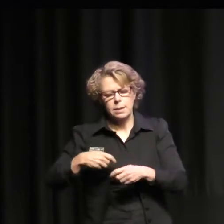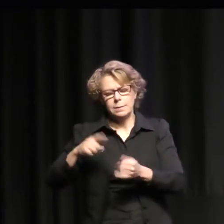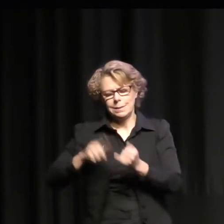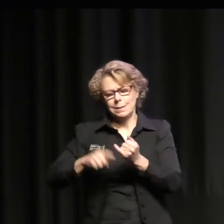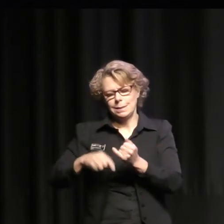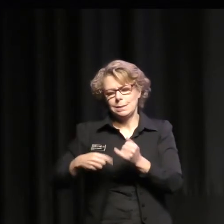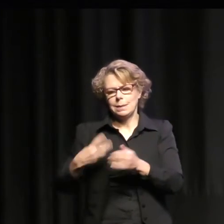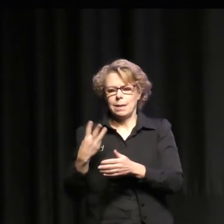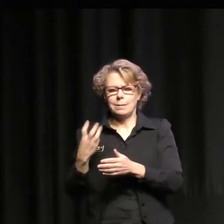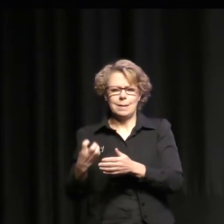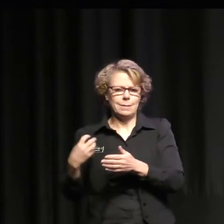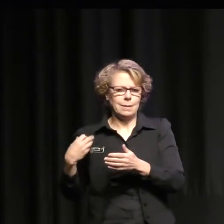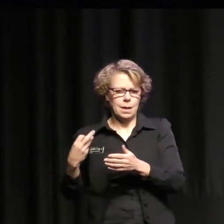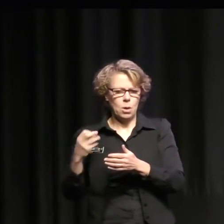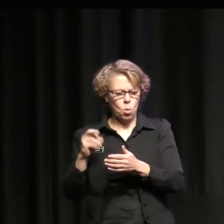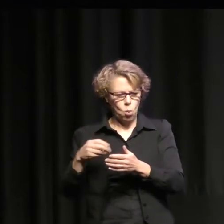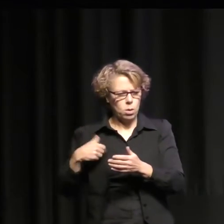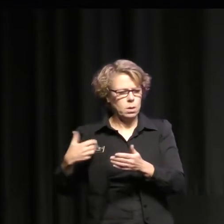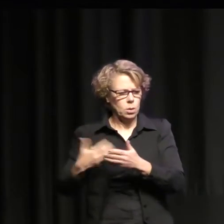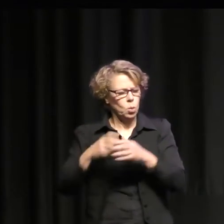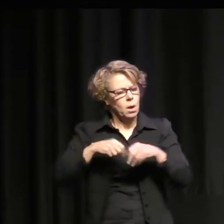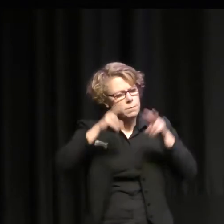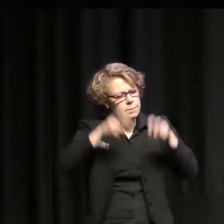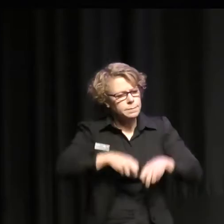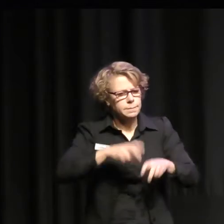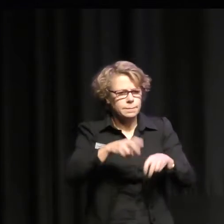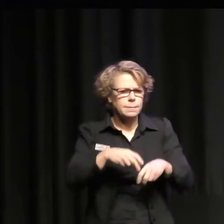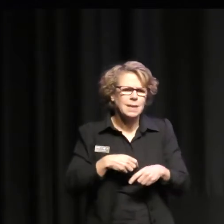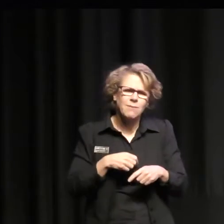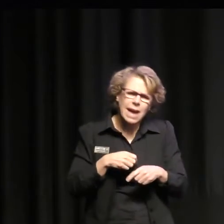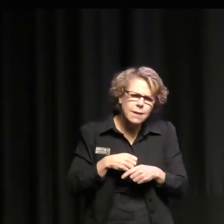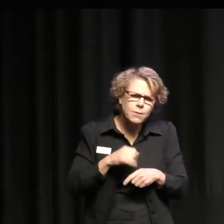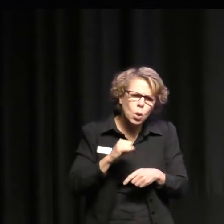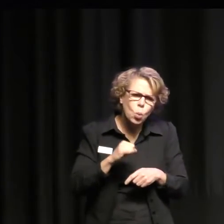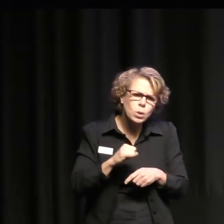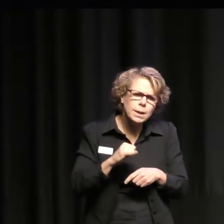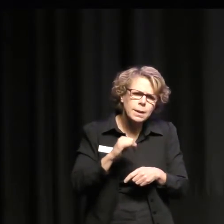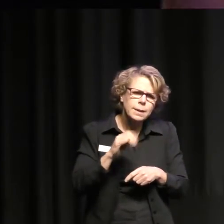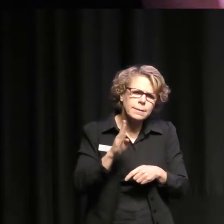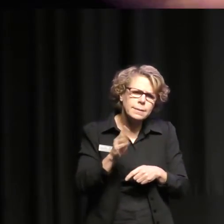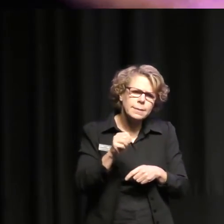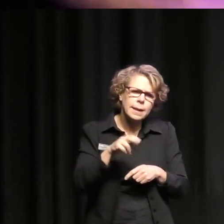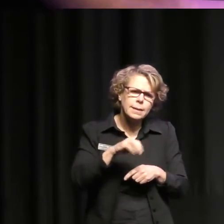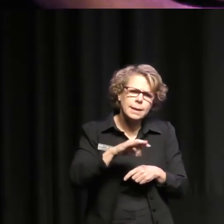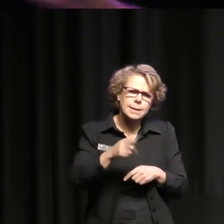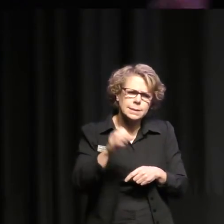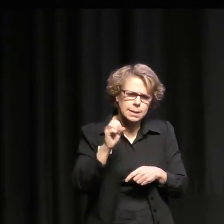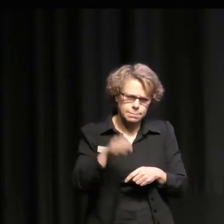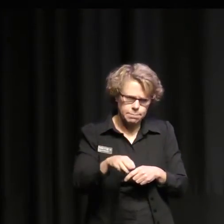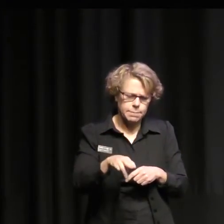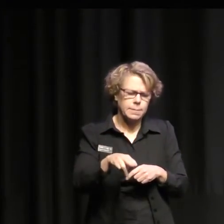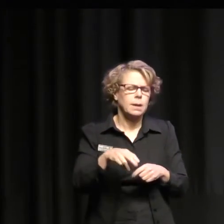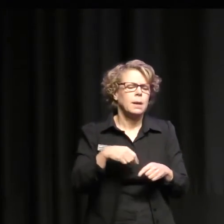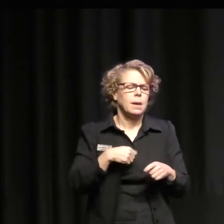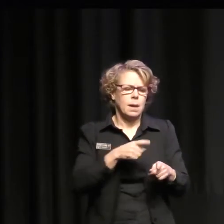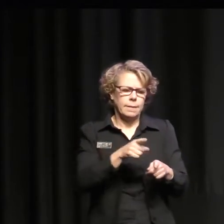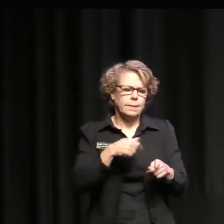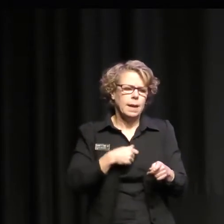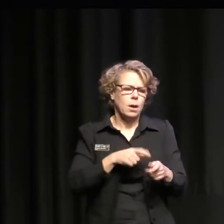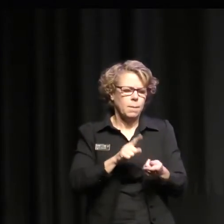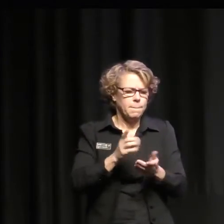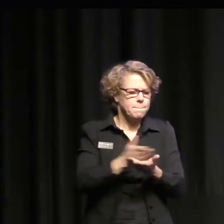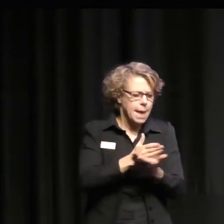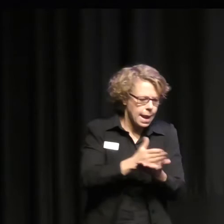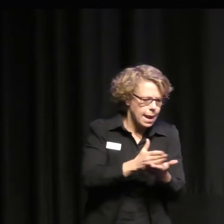years is that a denizen is an in-between an alien and a citizen.